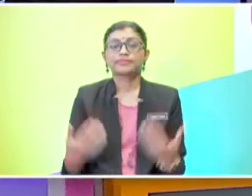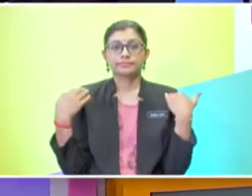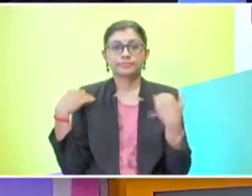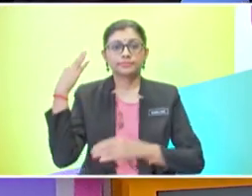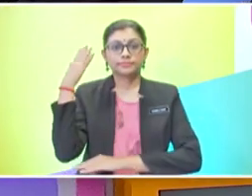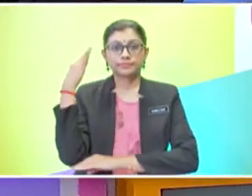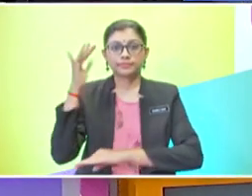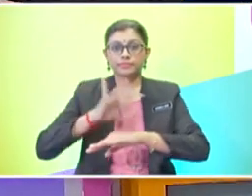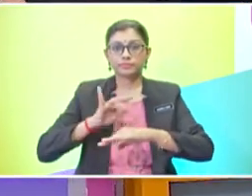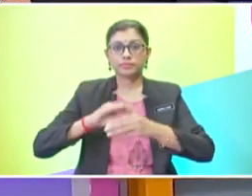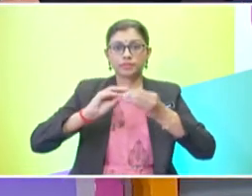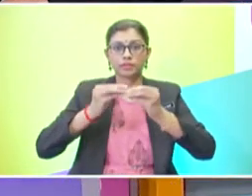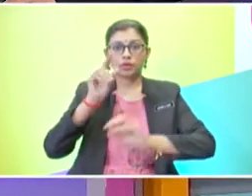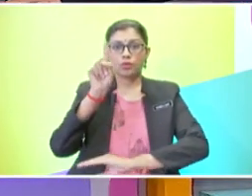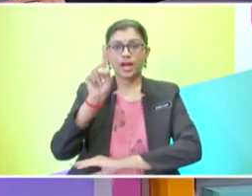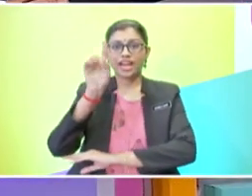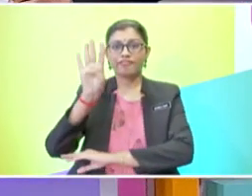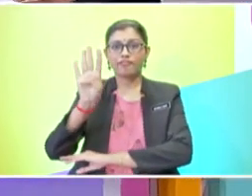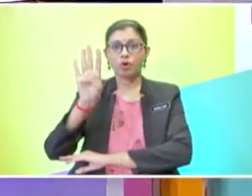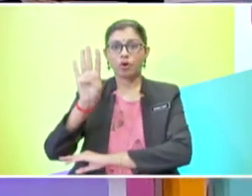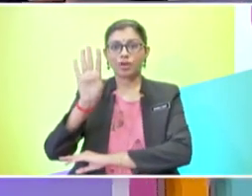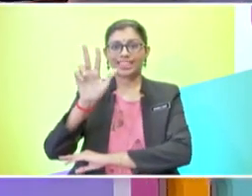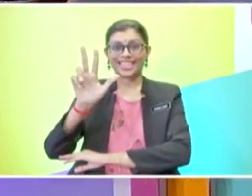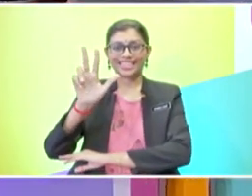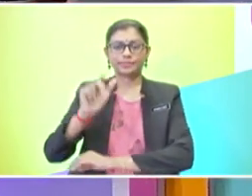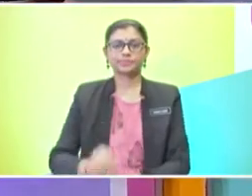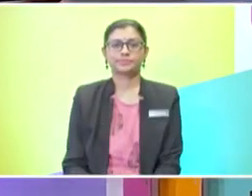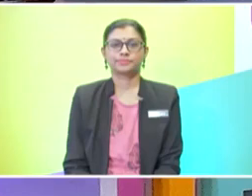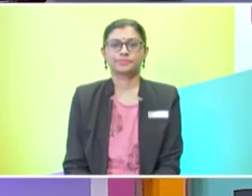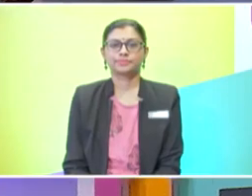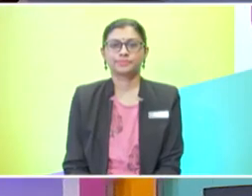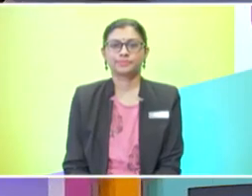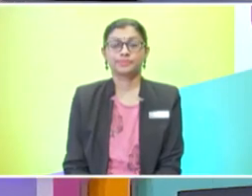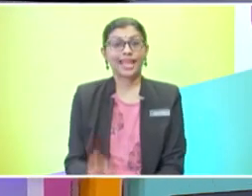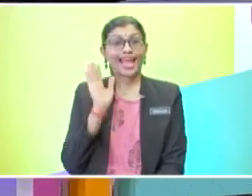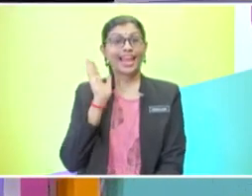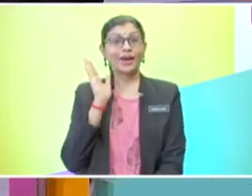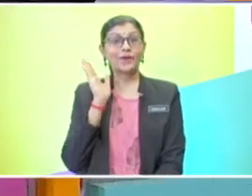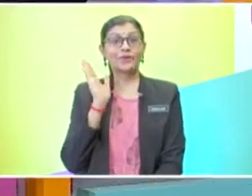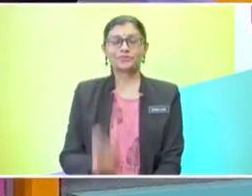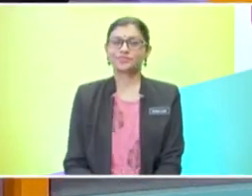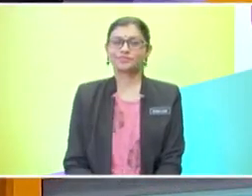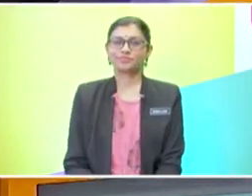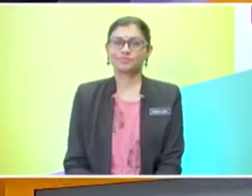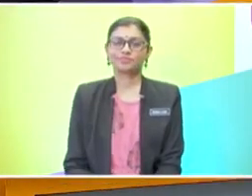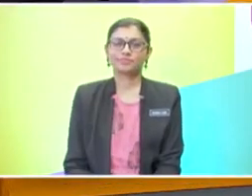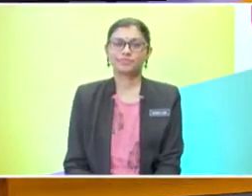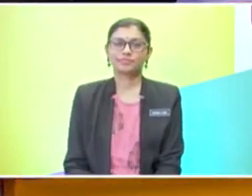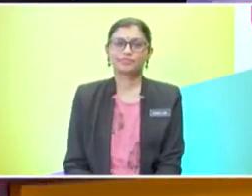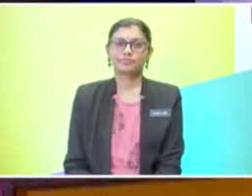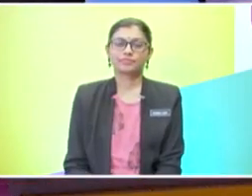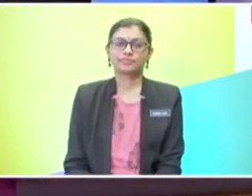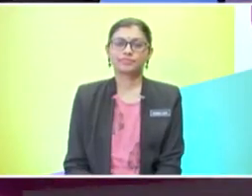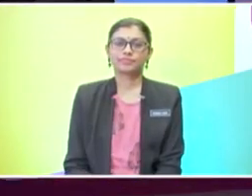number 14, please. Aha, yes. Hello. Hi, sir. Warm welcome. Thank